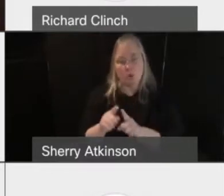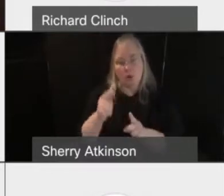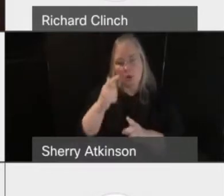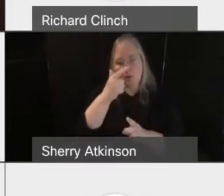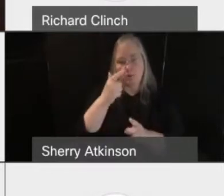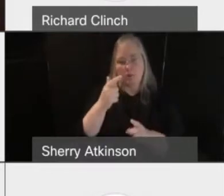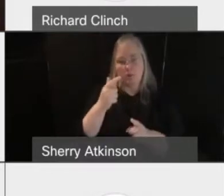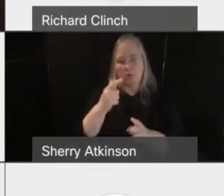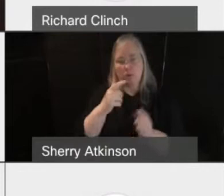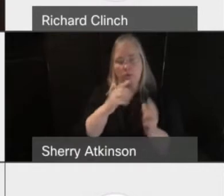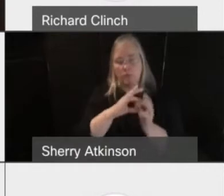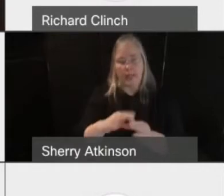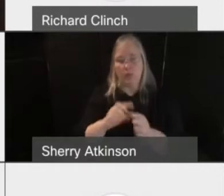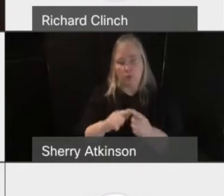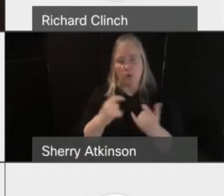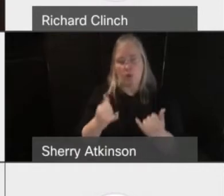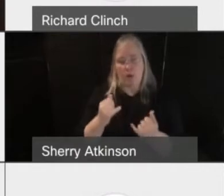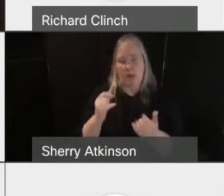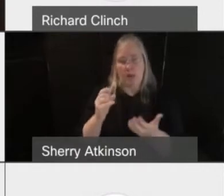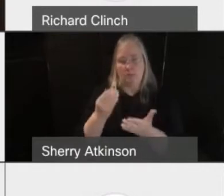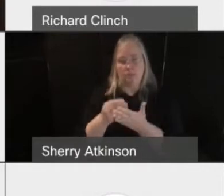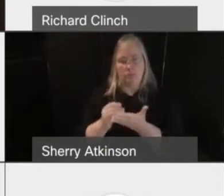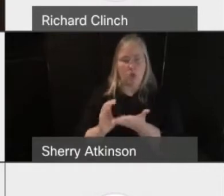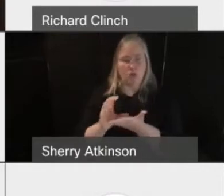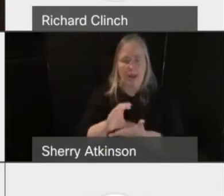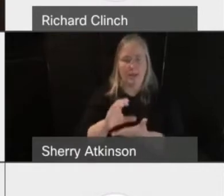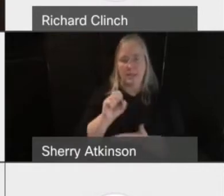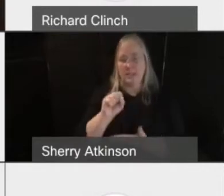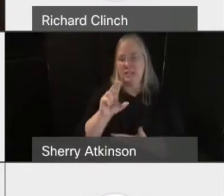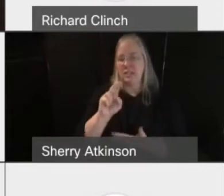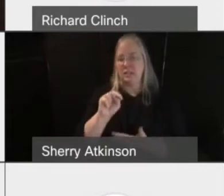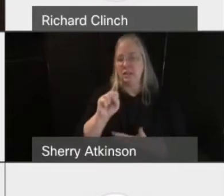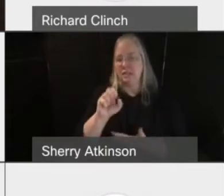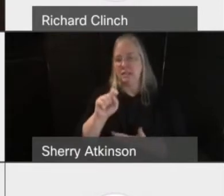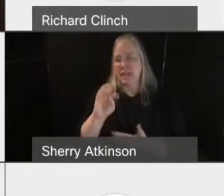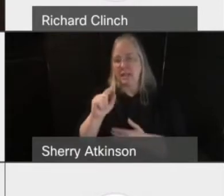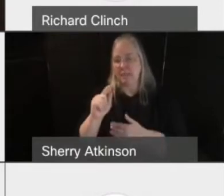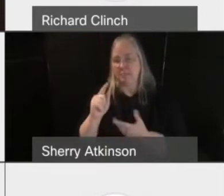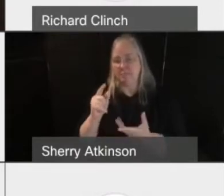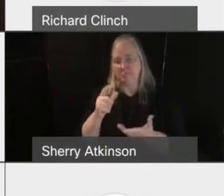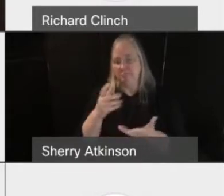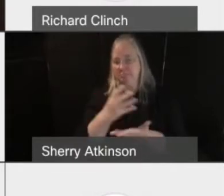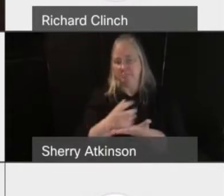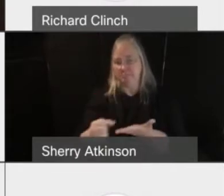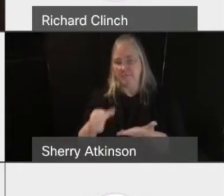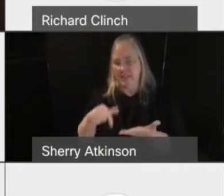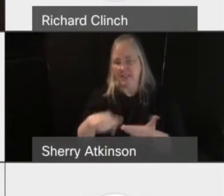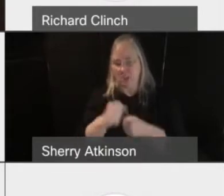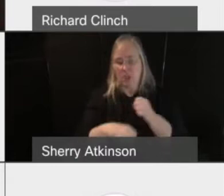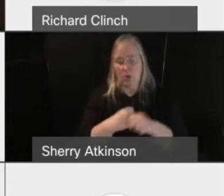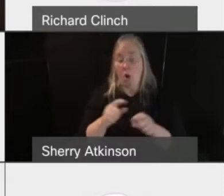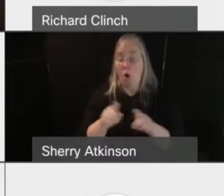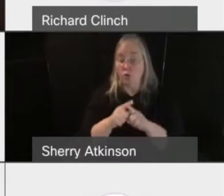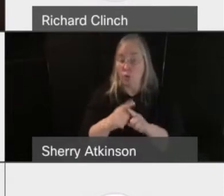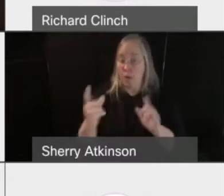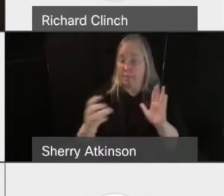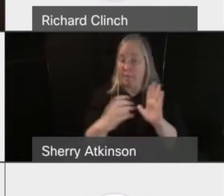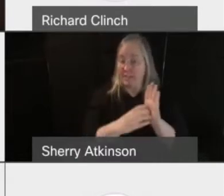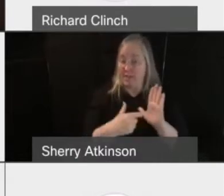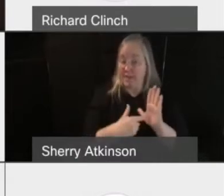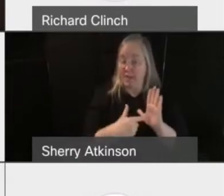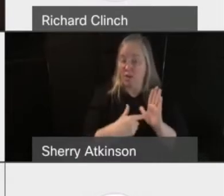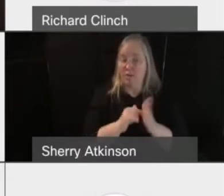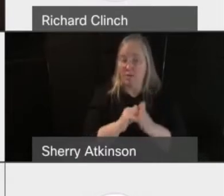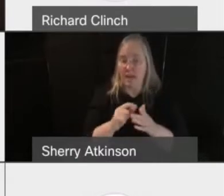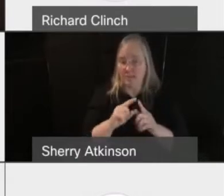grant sunsetting this year. There is also a provision in there that hinges the